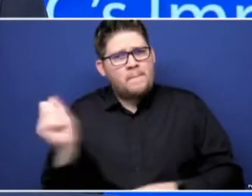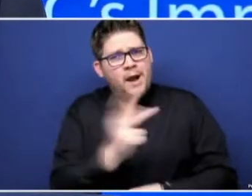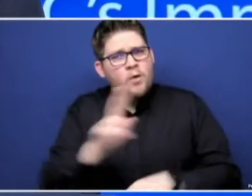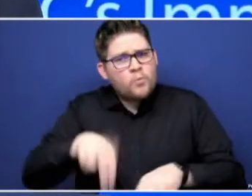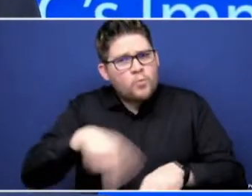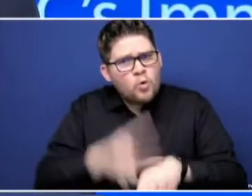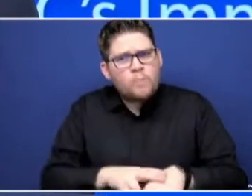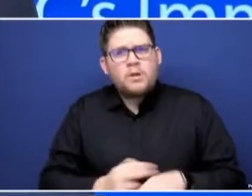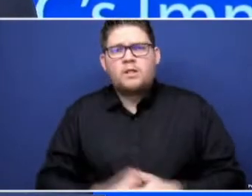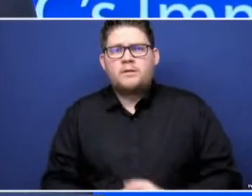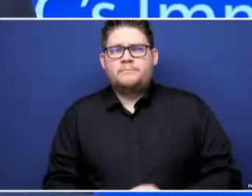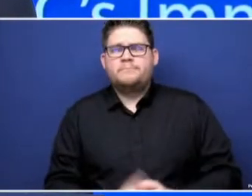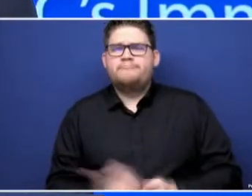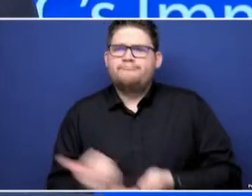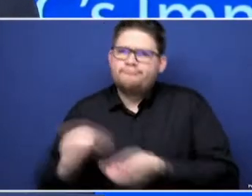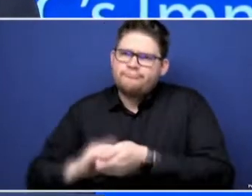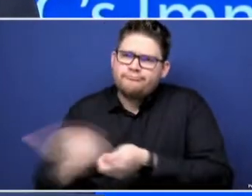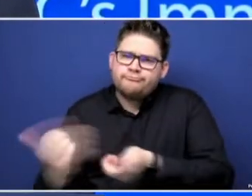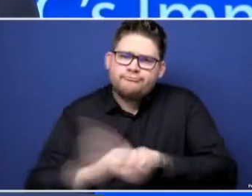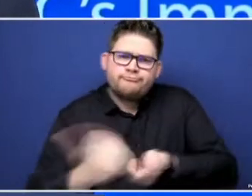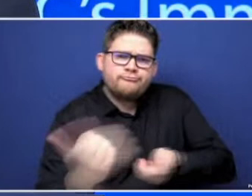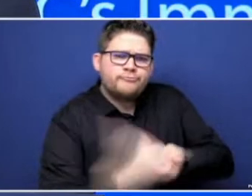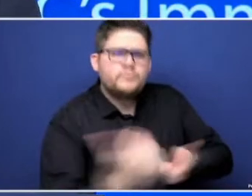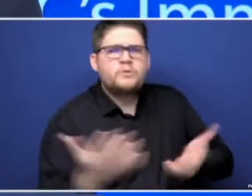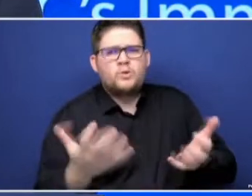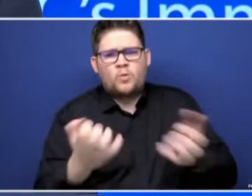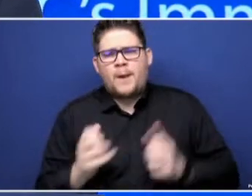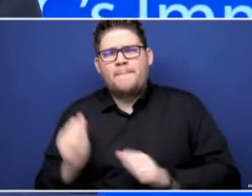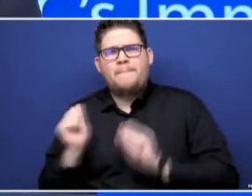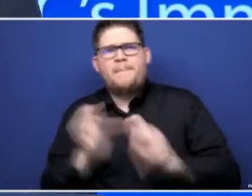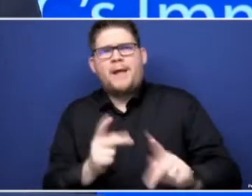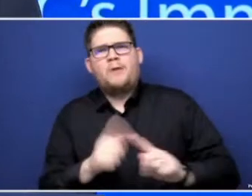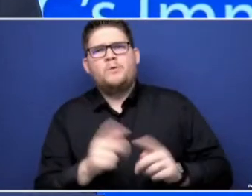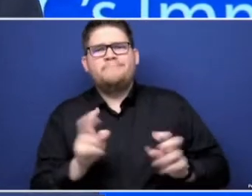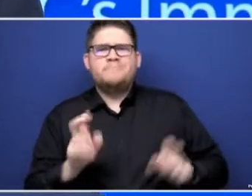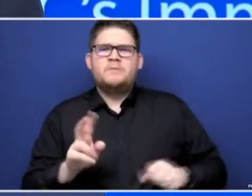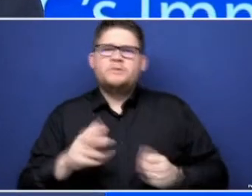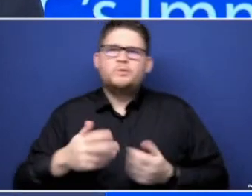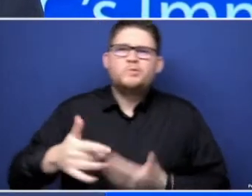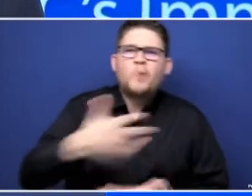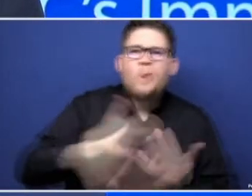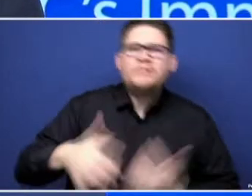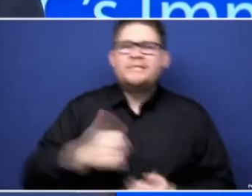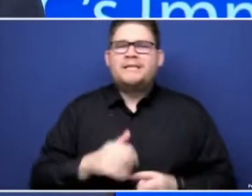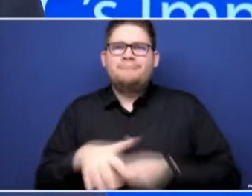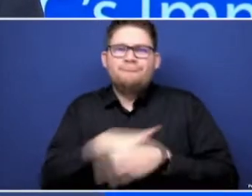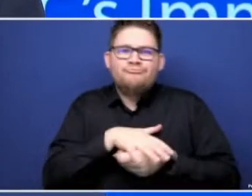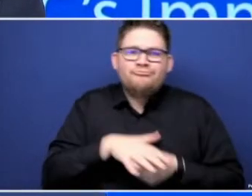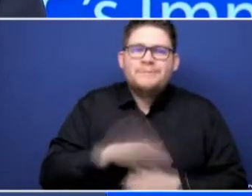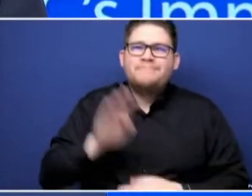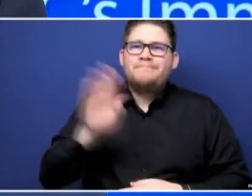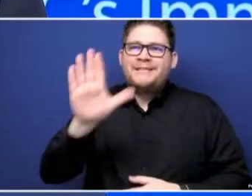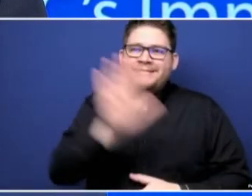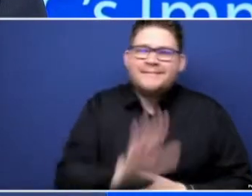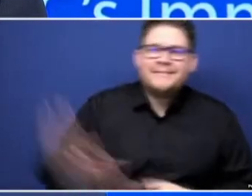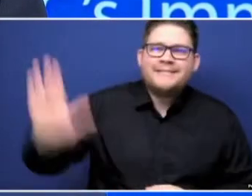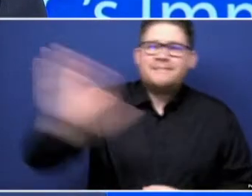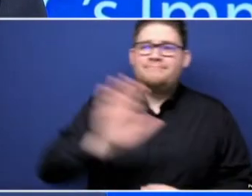Chant, who was a community health nurse and has signed up to be retrained so that she can